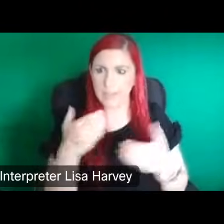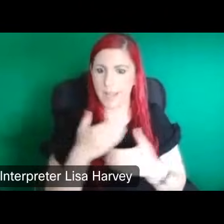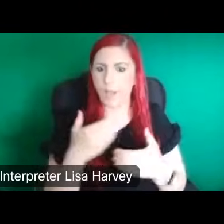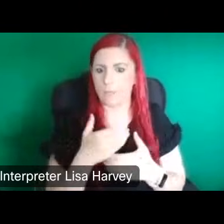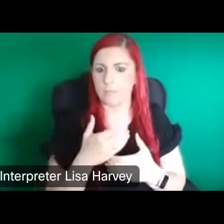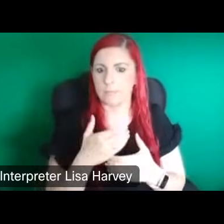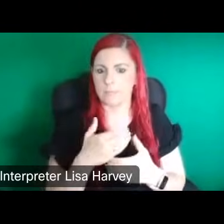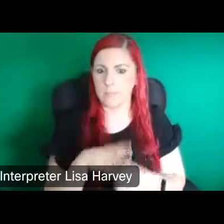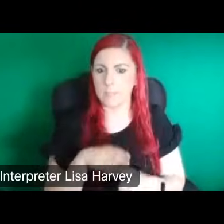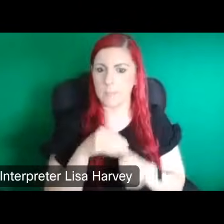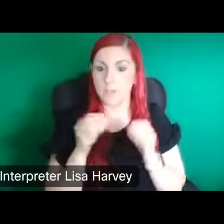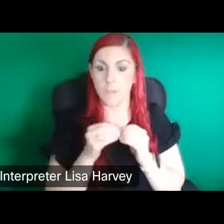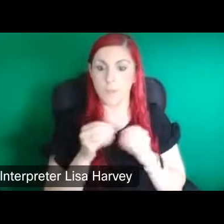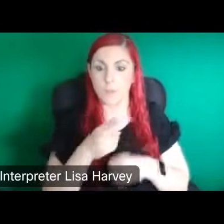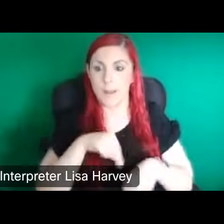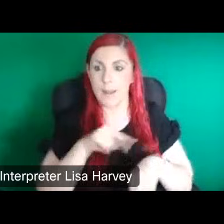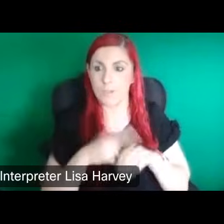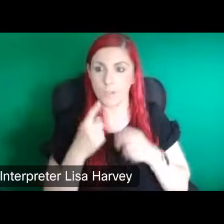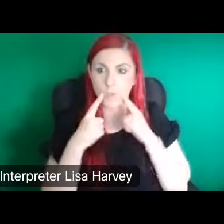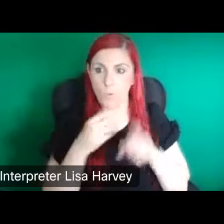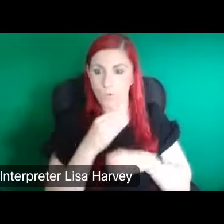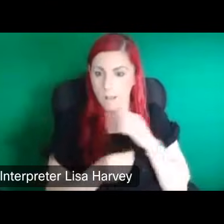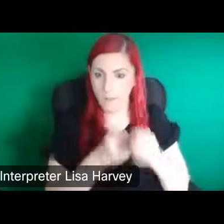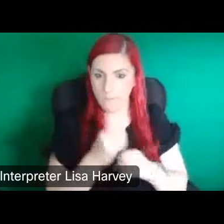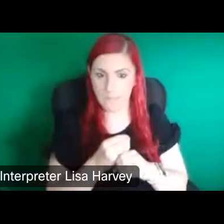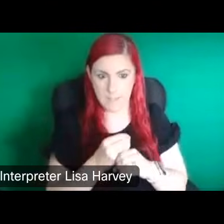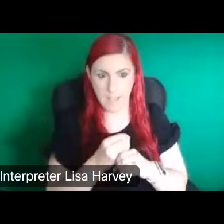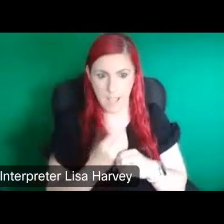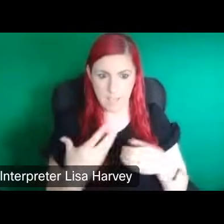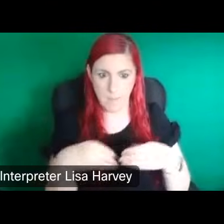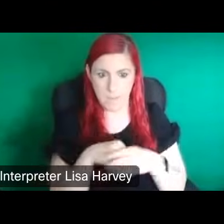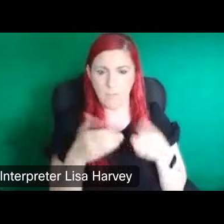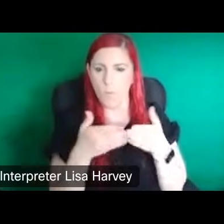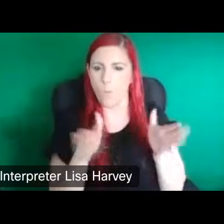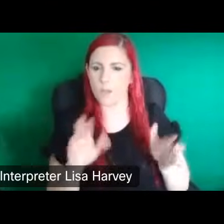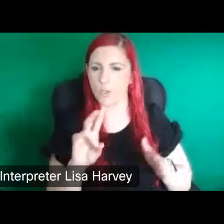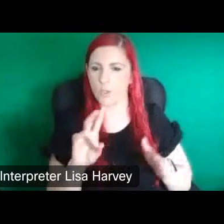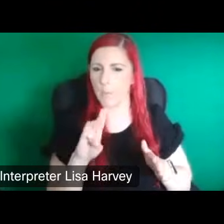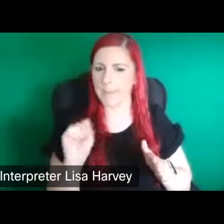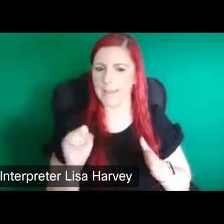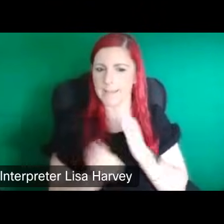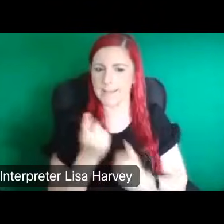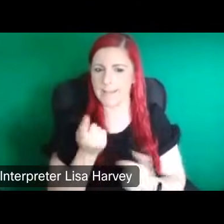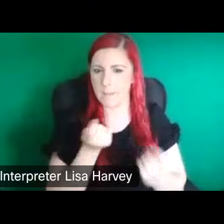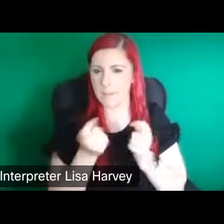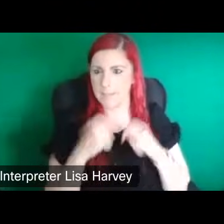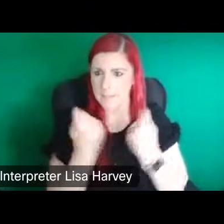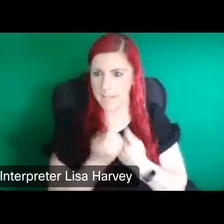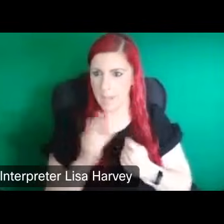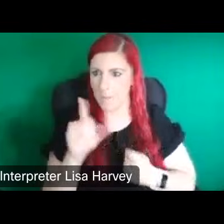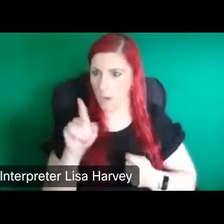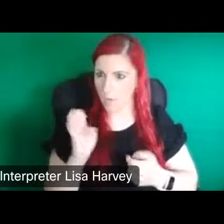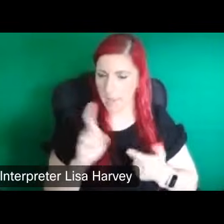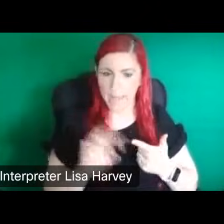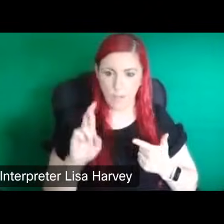National Disclosure Office as part of the wider QPS incident management team. So it's Lorraine,